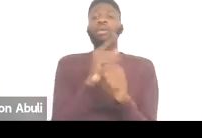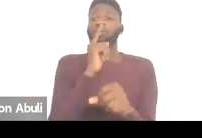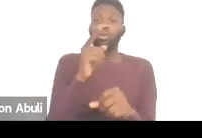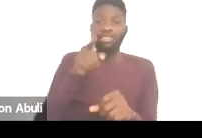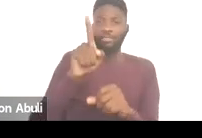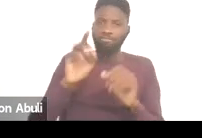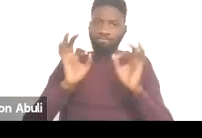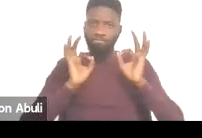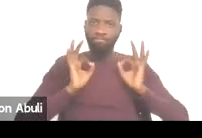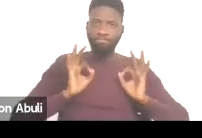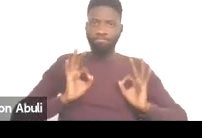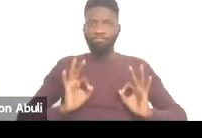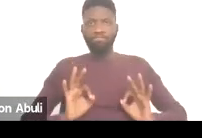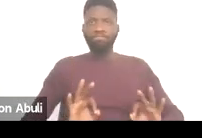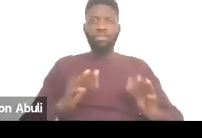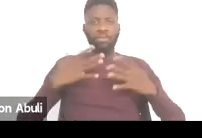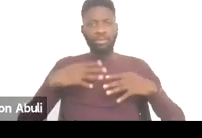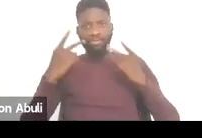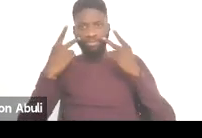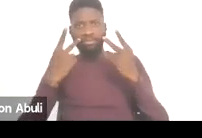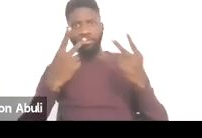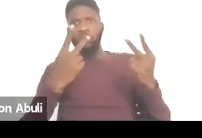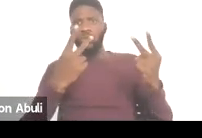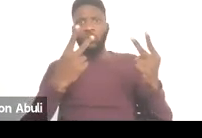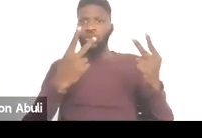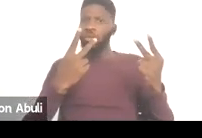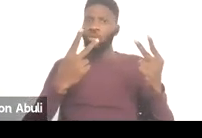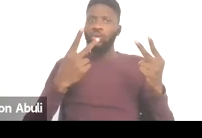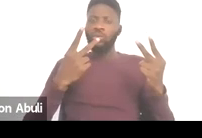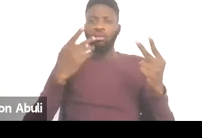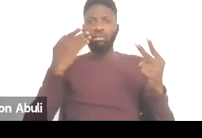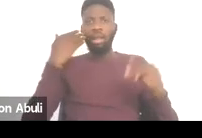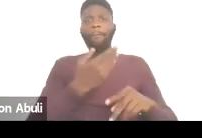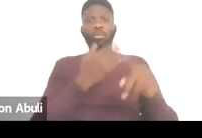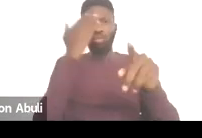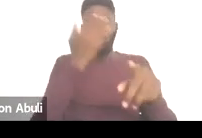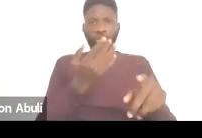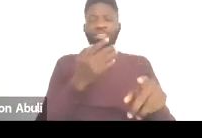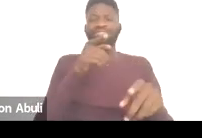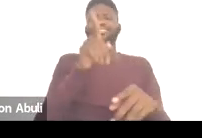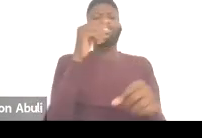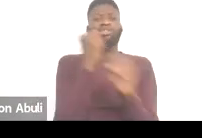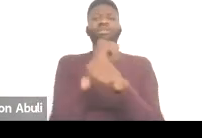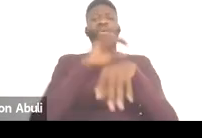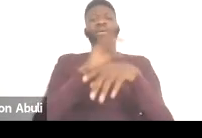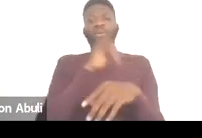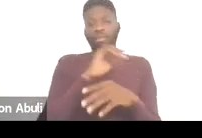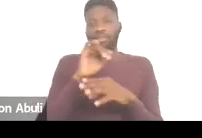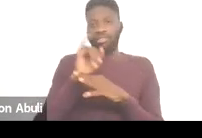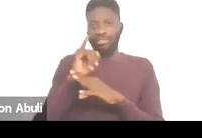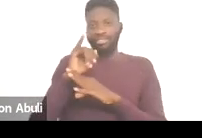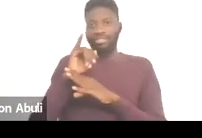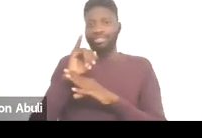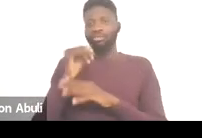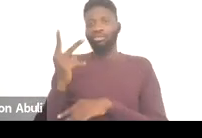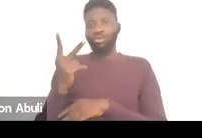that you stand out from the rest? Because yes, you've gotten your job, maybe you're both interns or you're